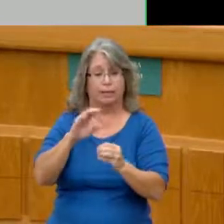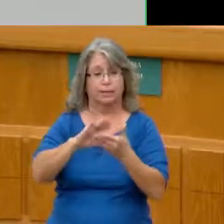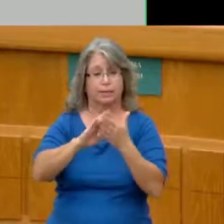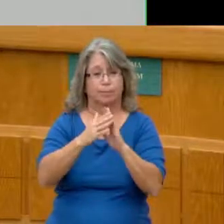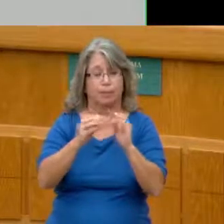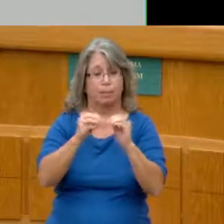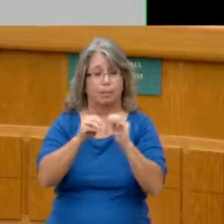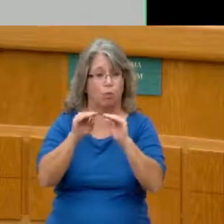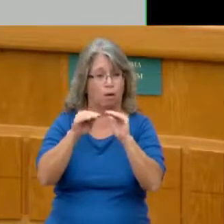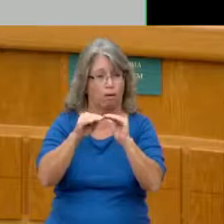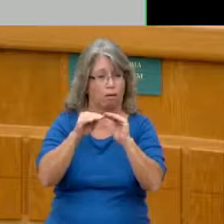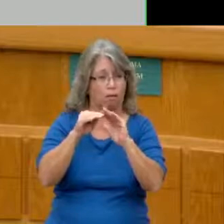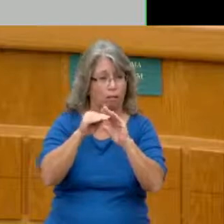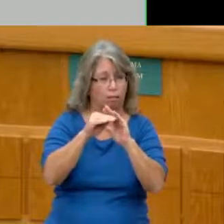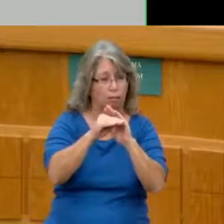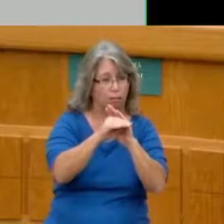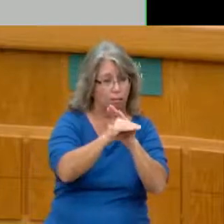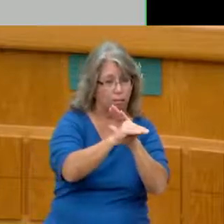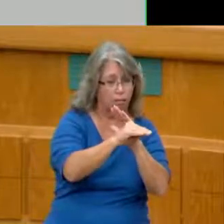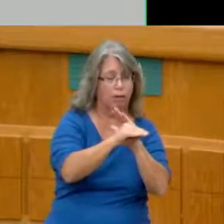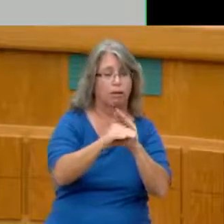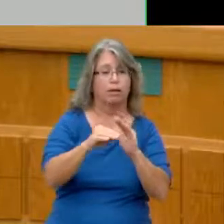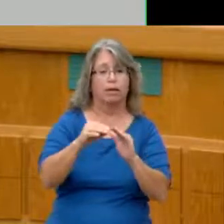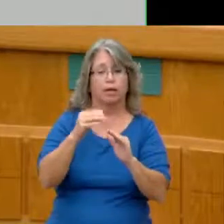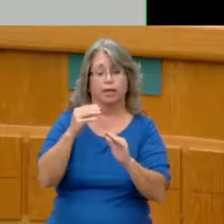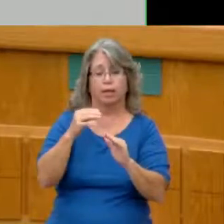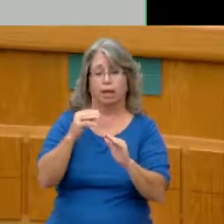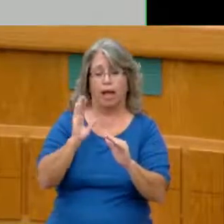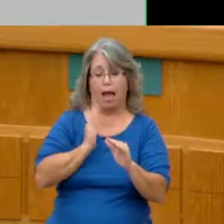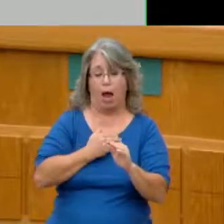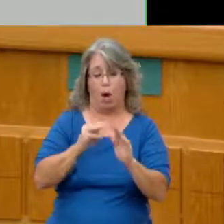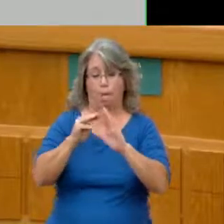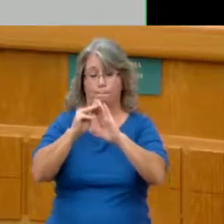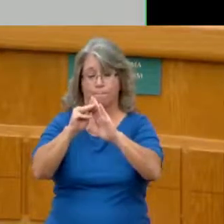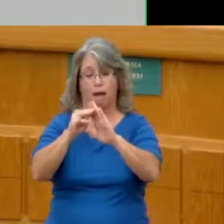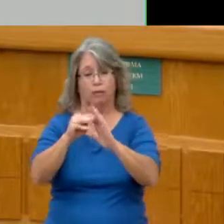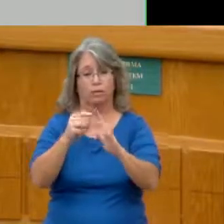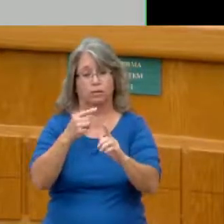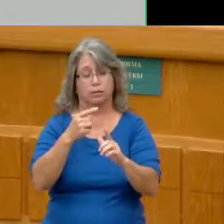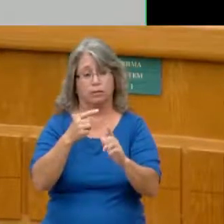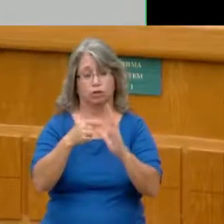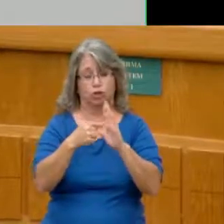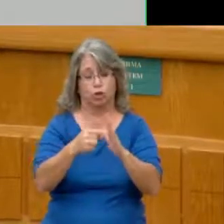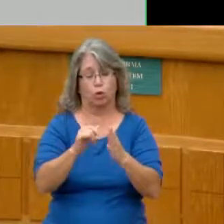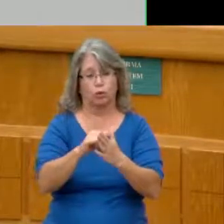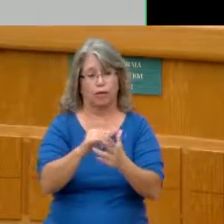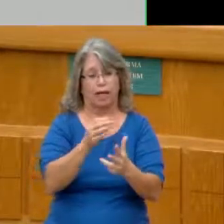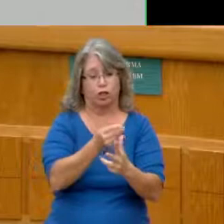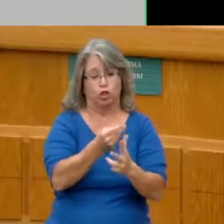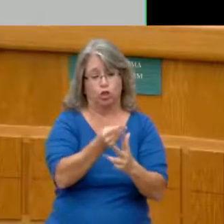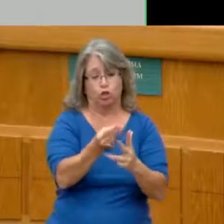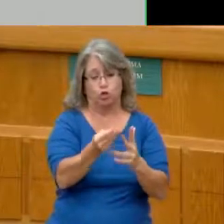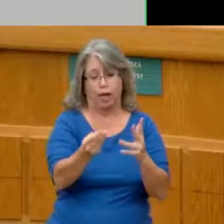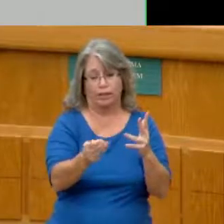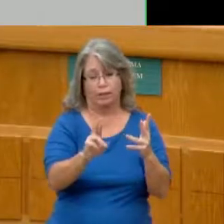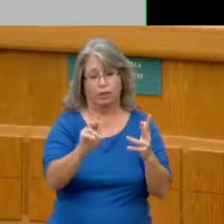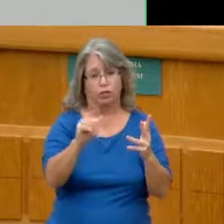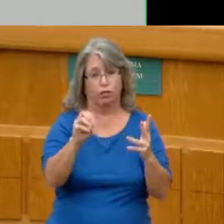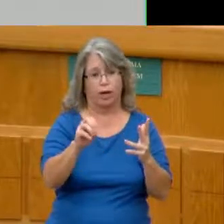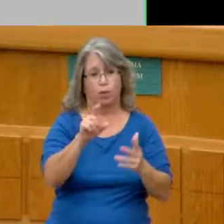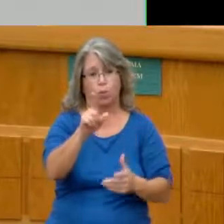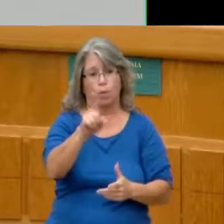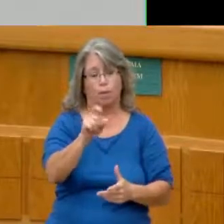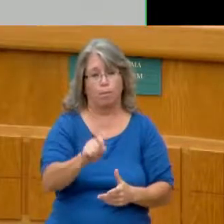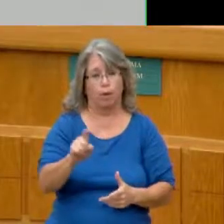we translate that into the model now, the model says that the transmission rate is now 1.1. That means for every 100 people